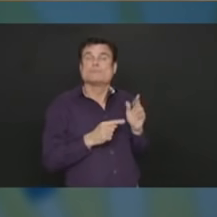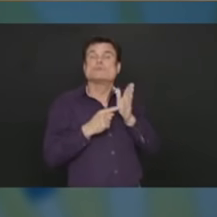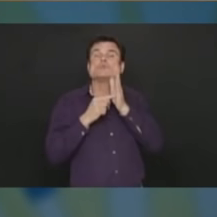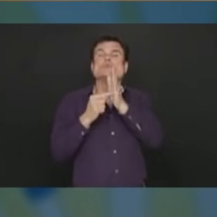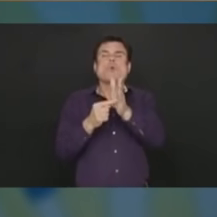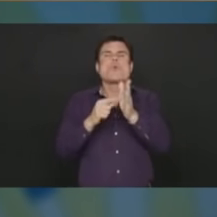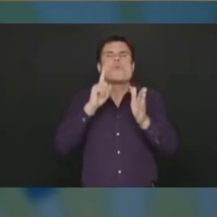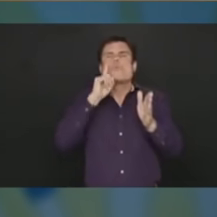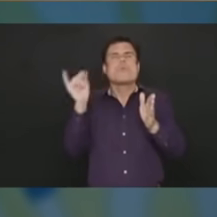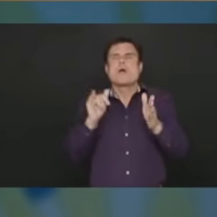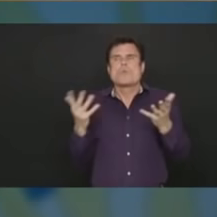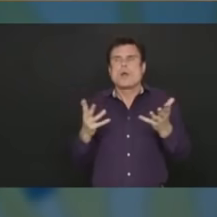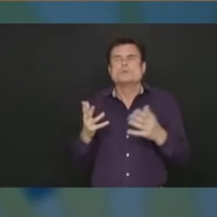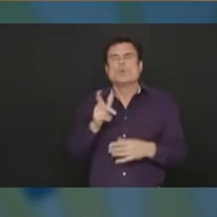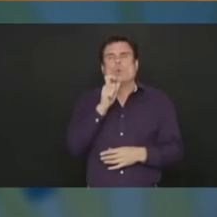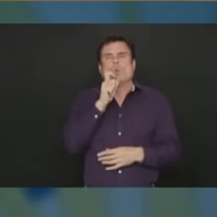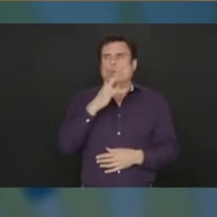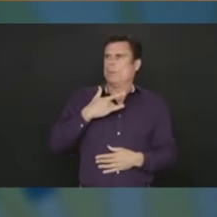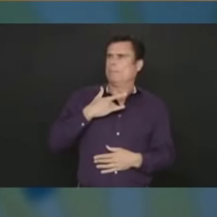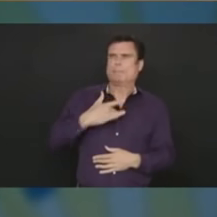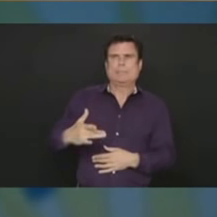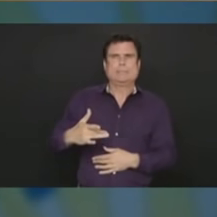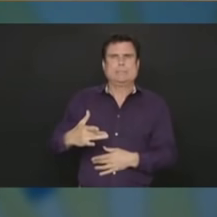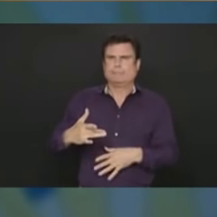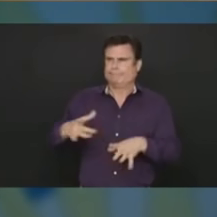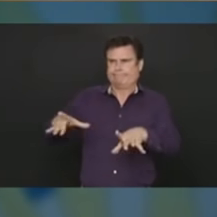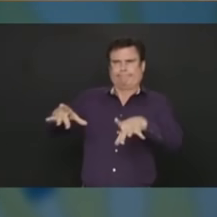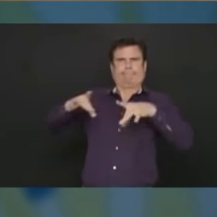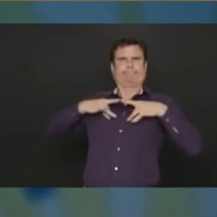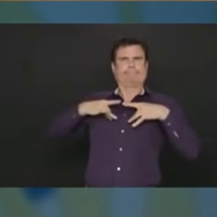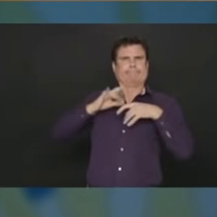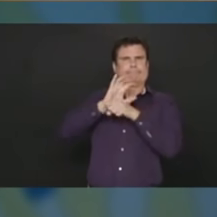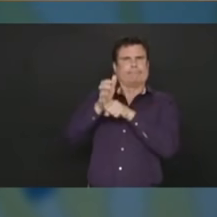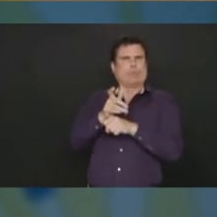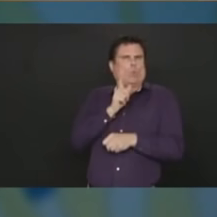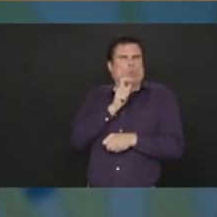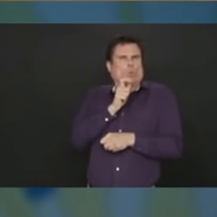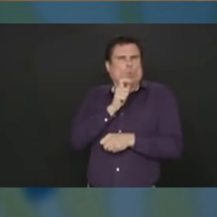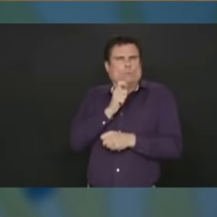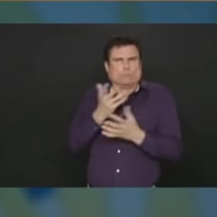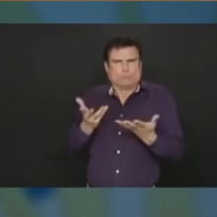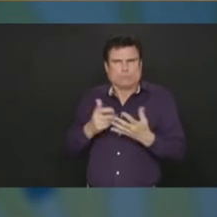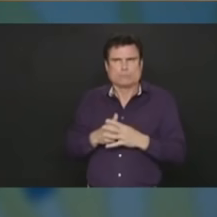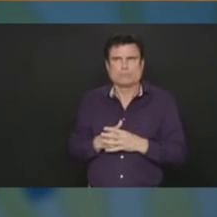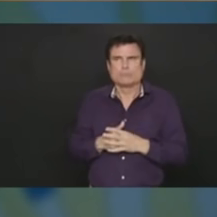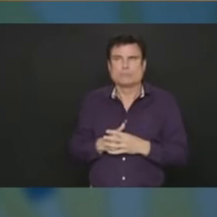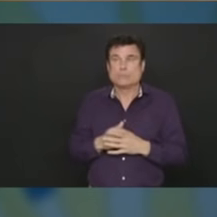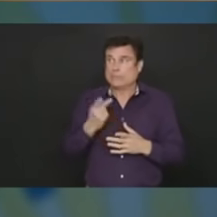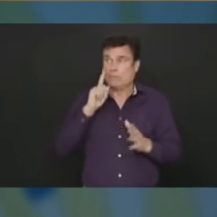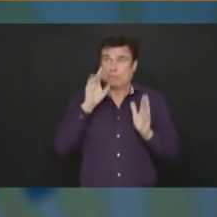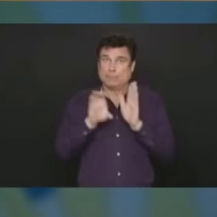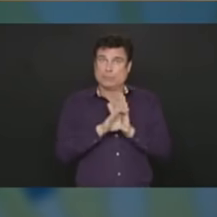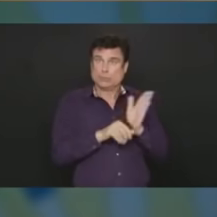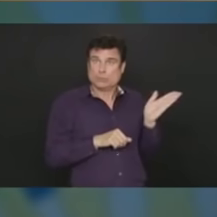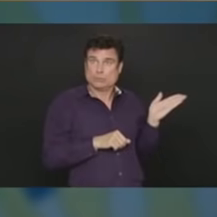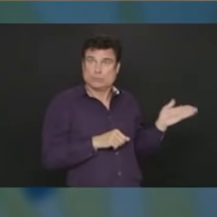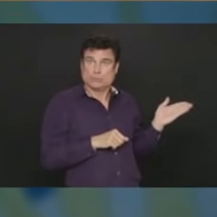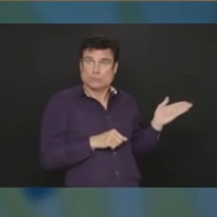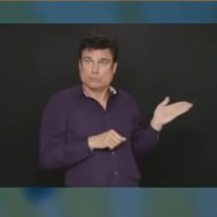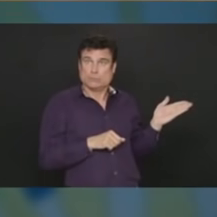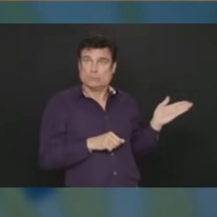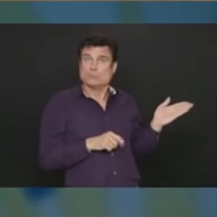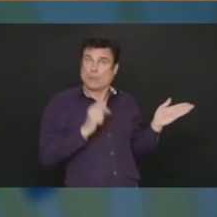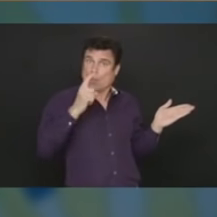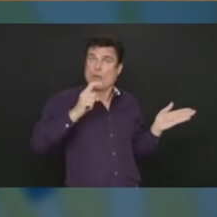people, the 2,000 and so people who have tested positive yet, because it takes some time before we know that people end up in hospital or